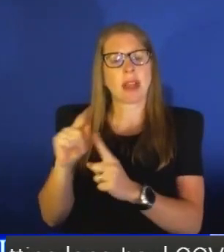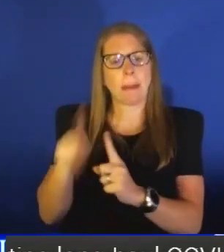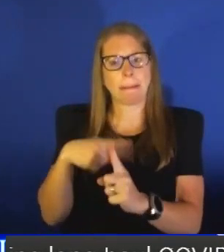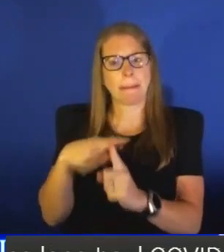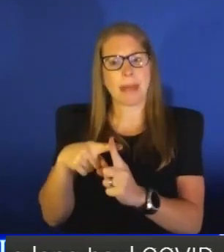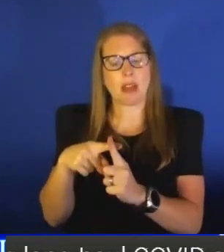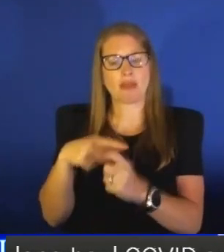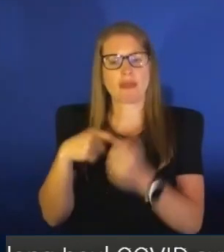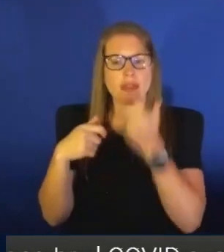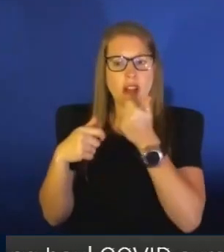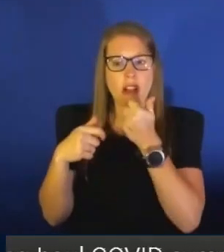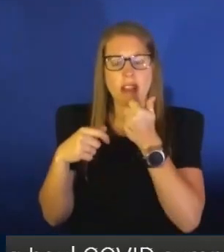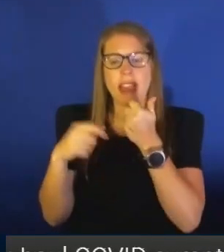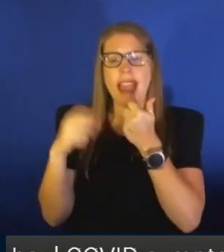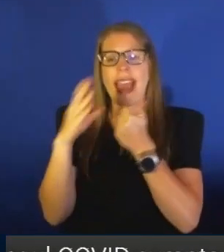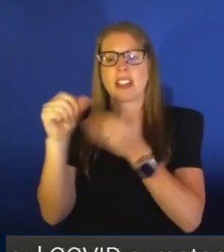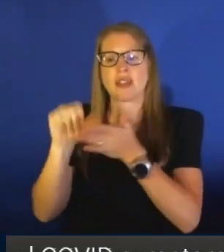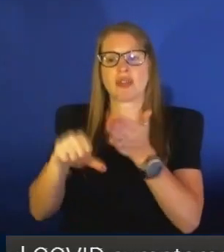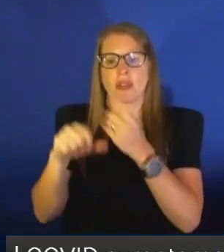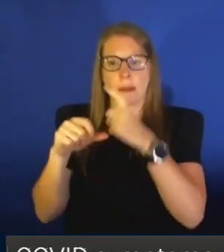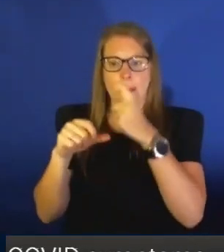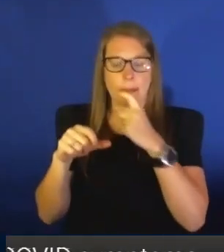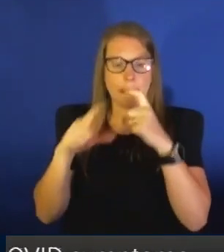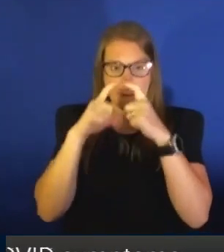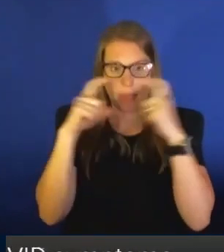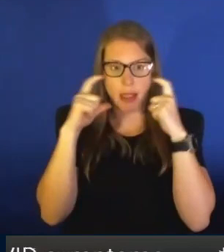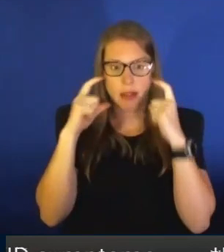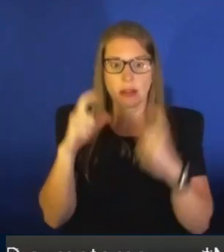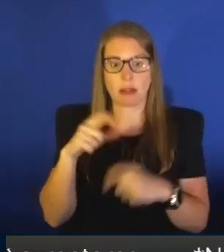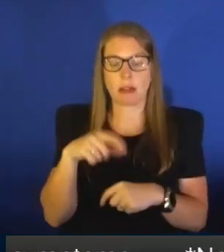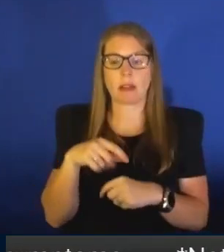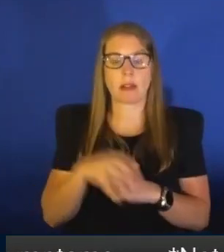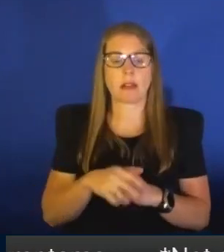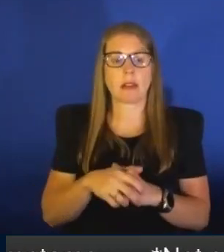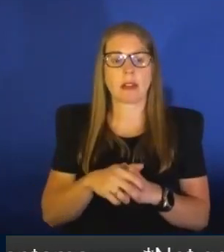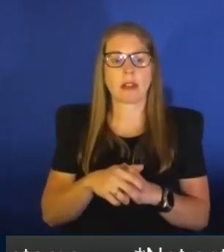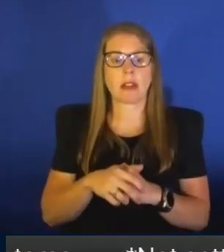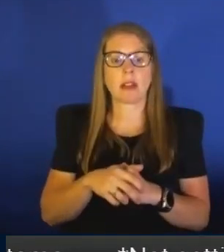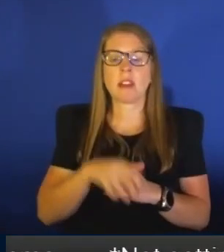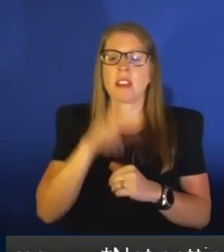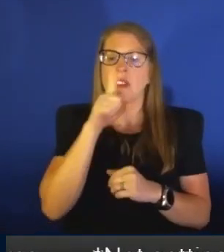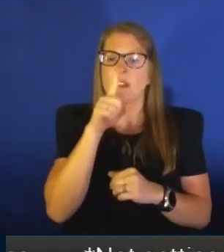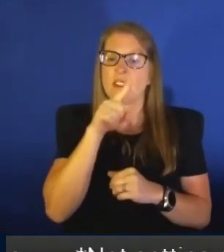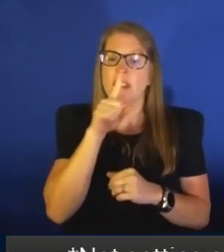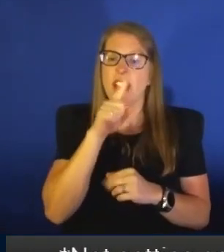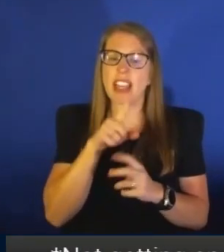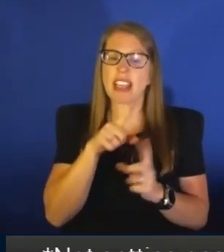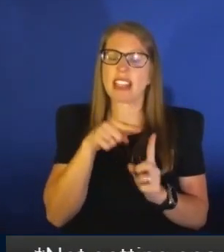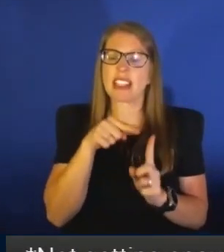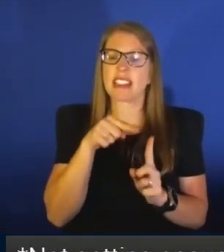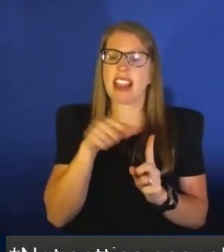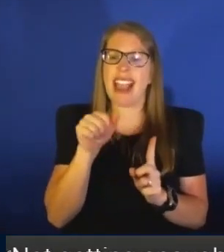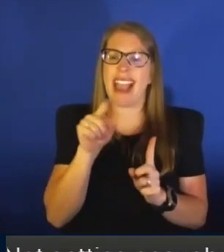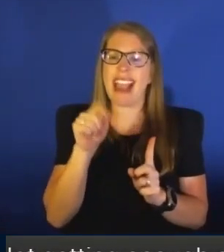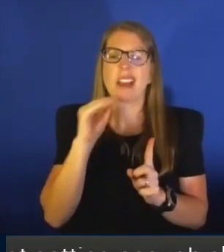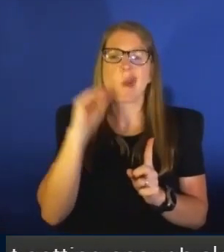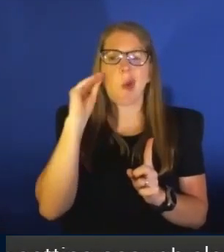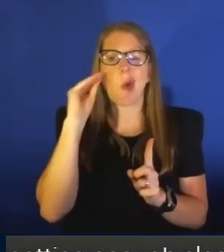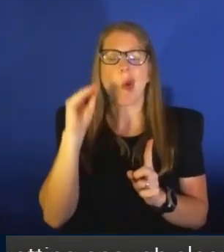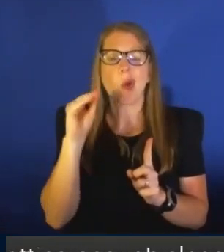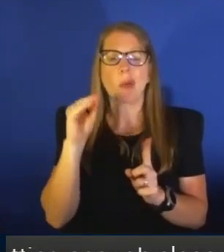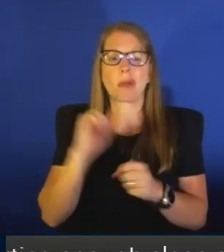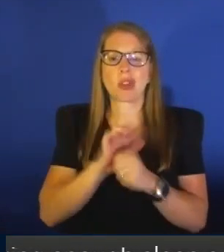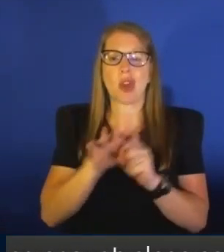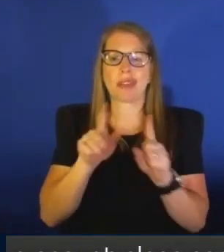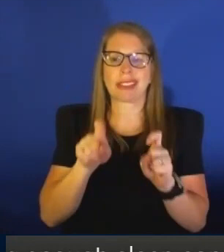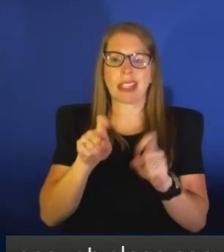surgical mask. So. All right, what about this? Fake versions of FlowFlex and iHealth at-home COVID tests being sold here in the U.S. That's a big warning